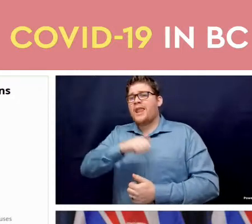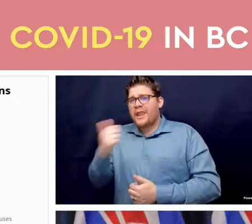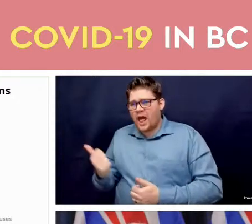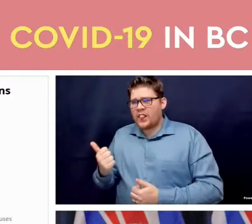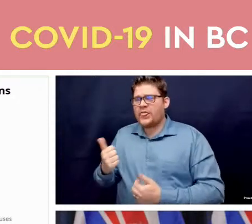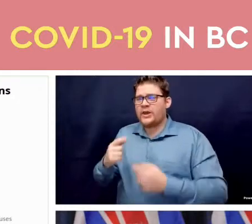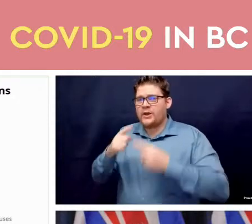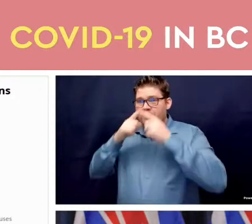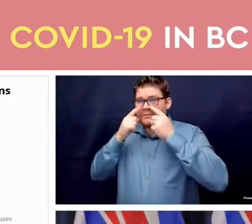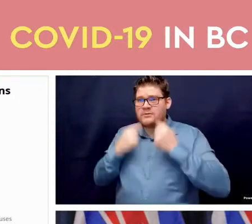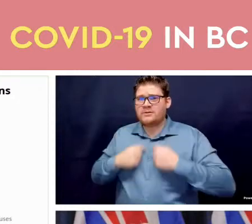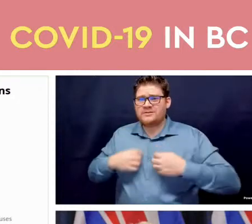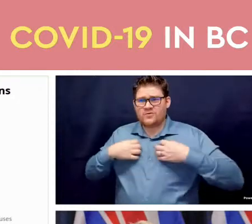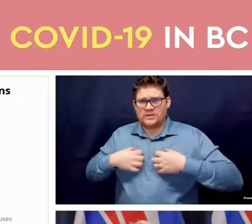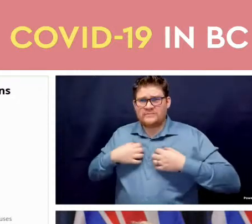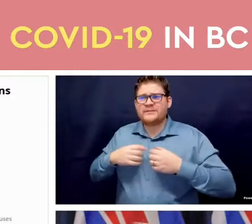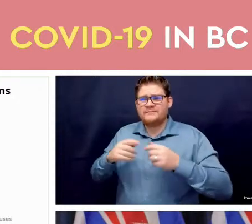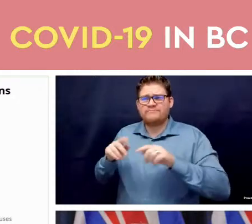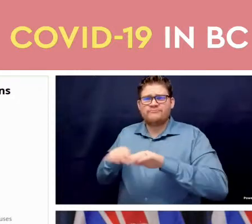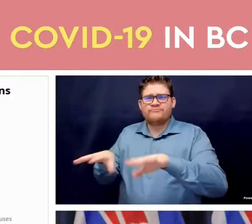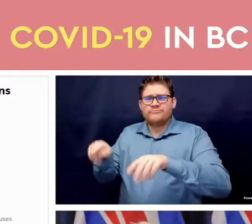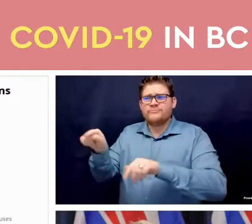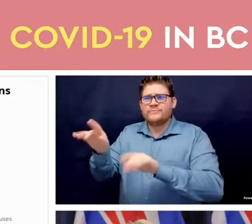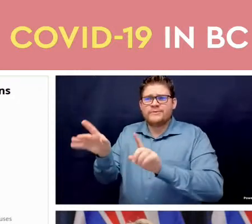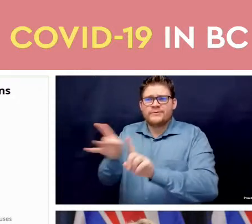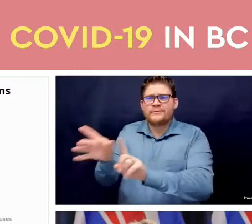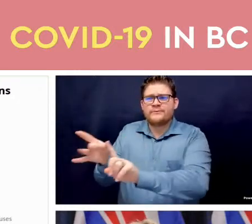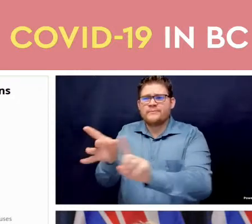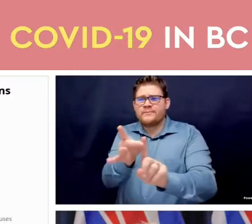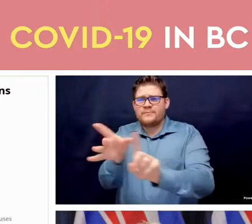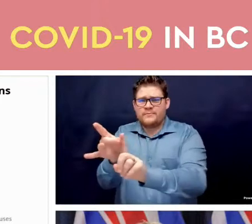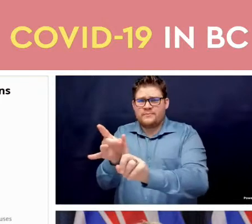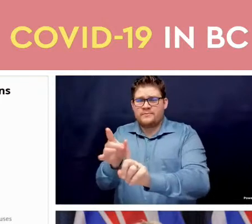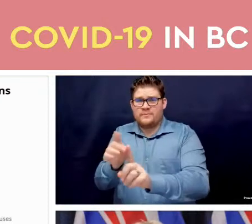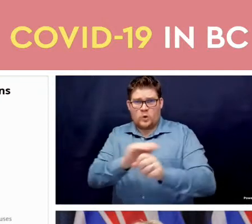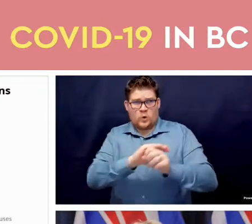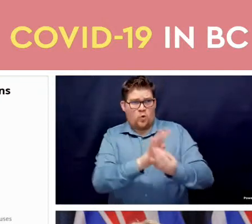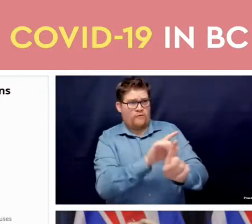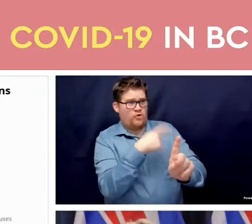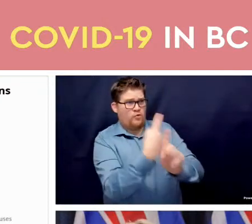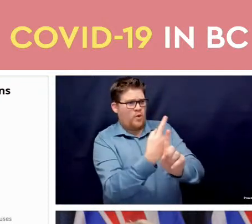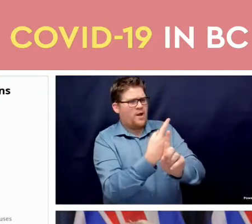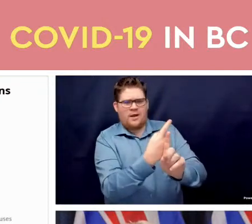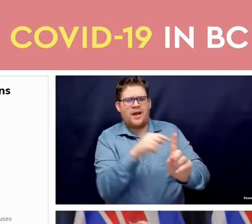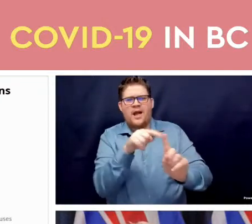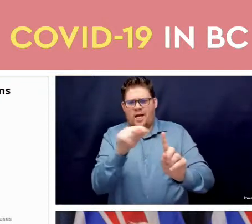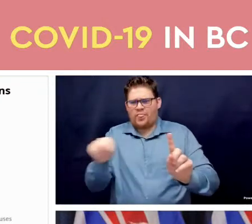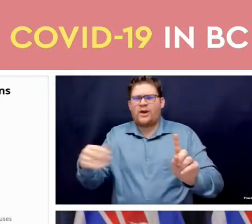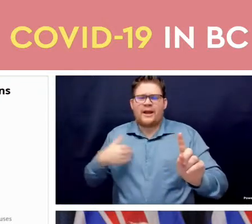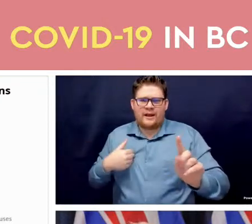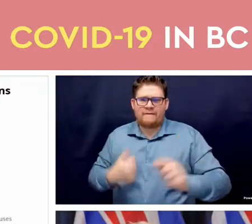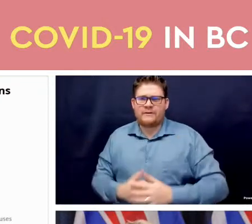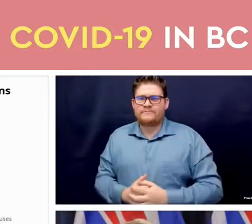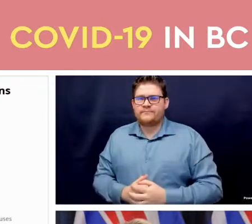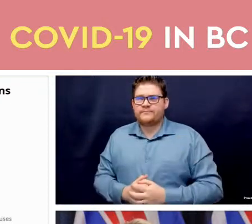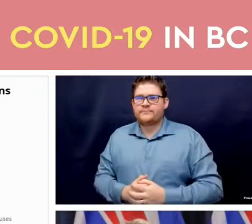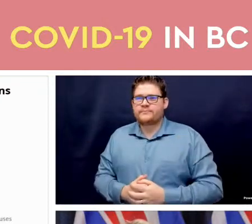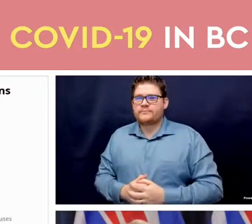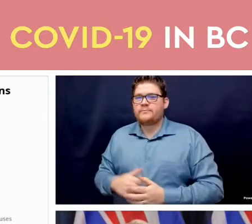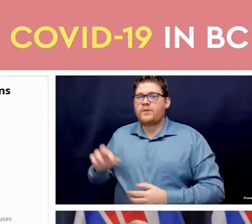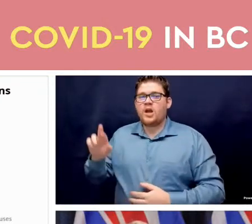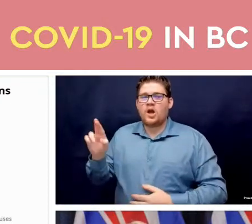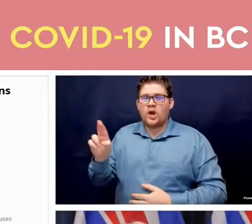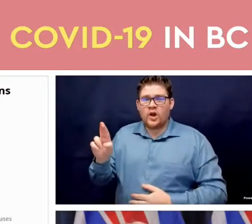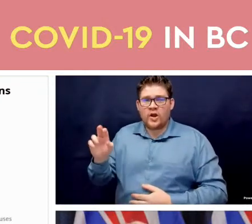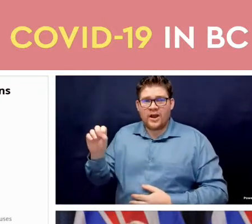these other infections as well. What we have seen this year is quite a large increase in respiratory syncytial virus, much